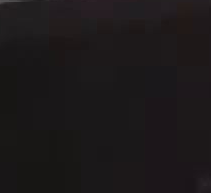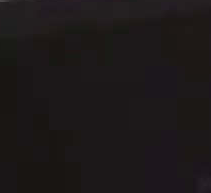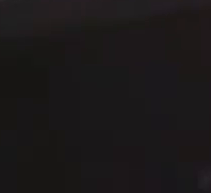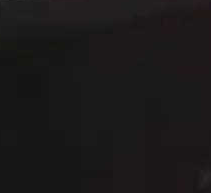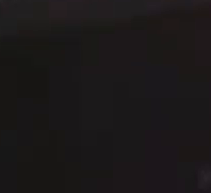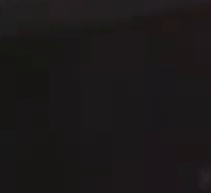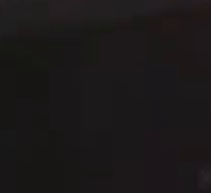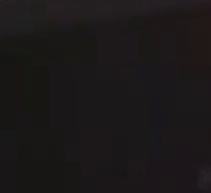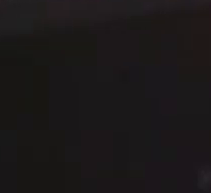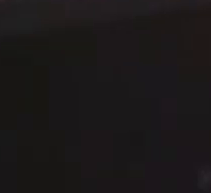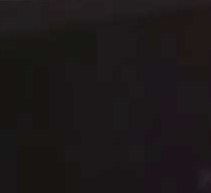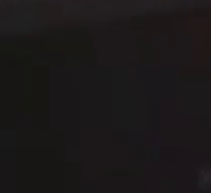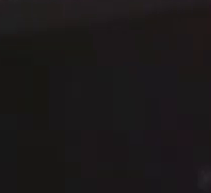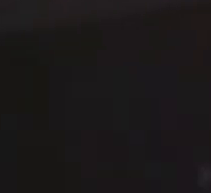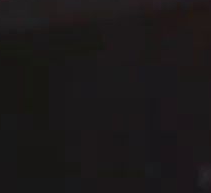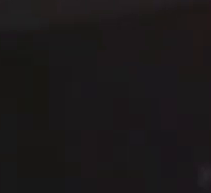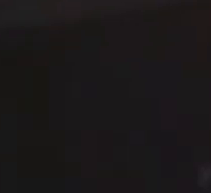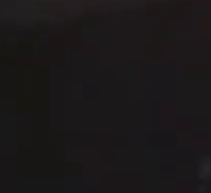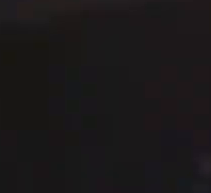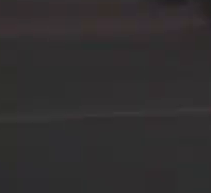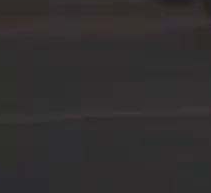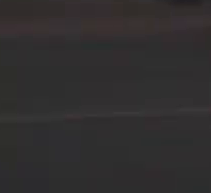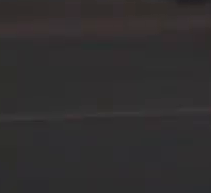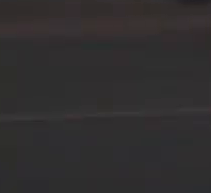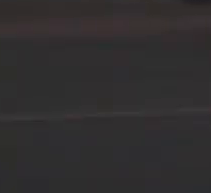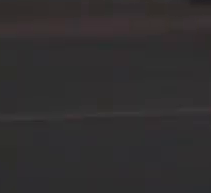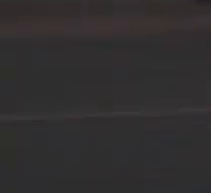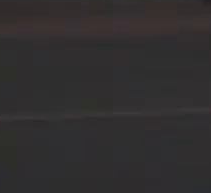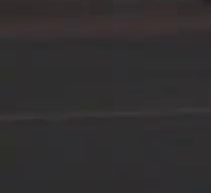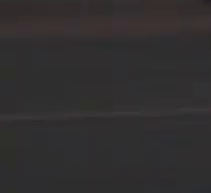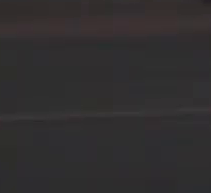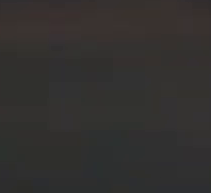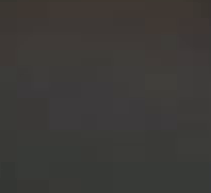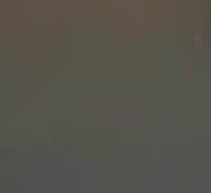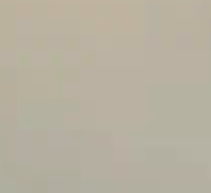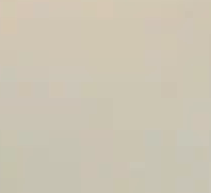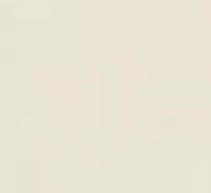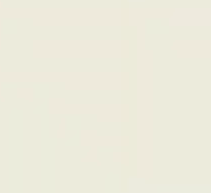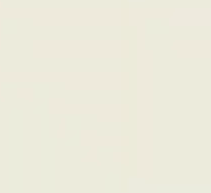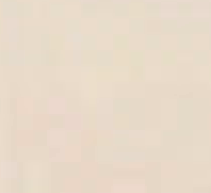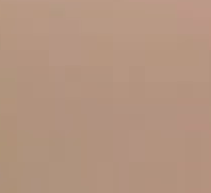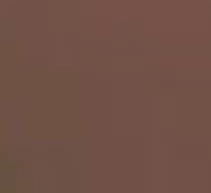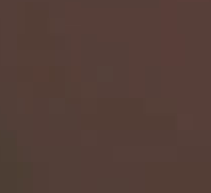armor. You do not need to fear terrors of the night, arrows that fly during the day.